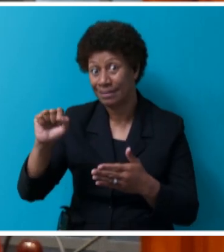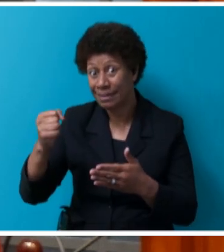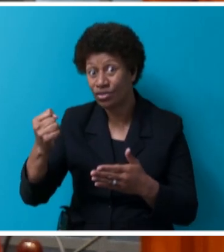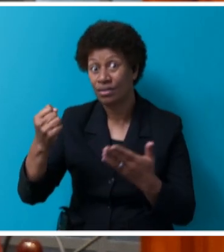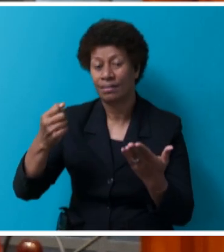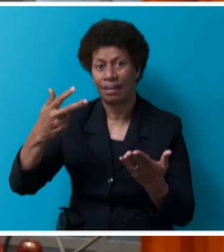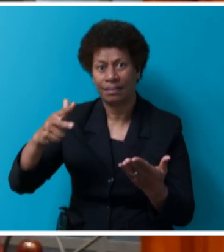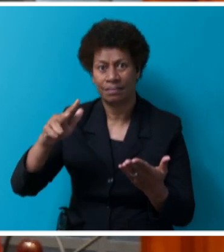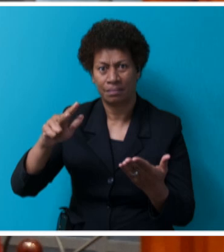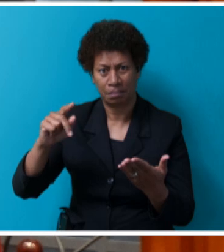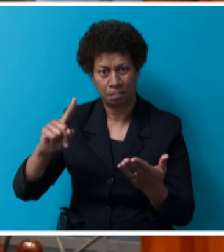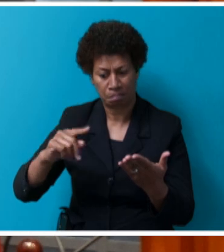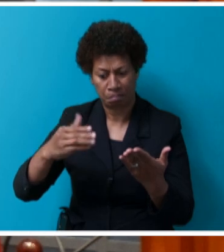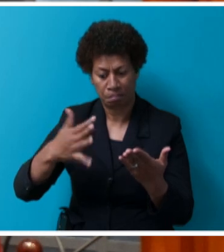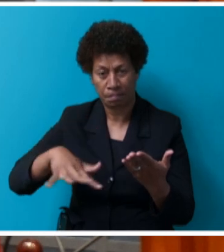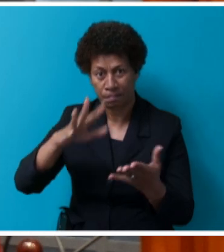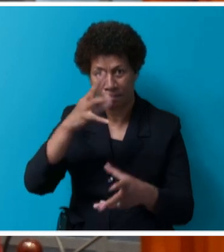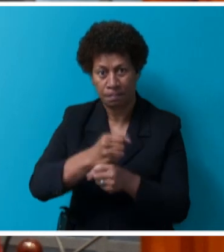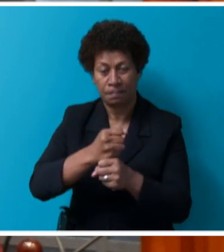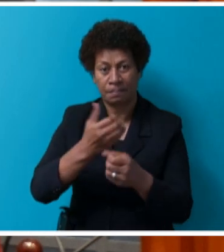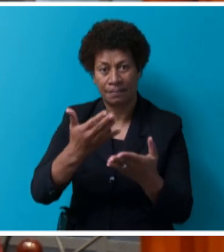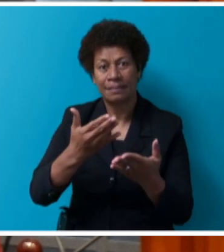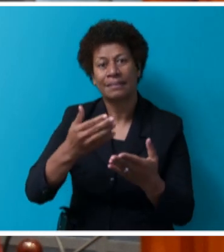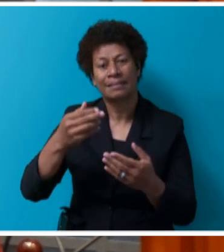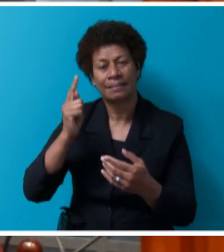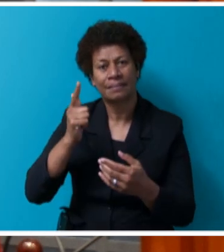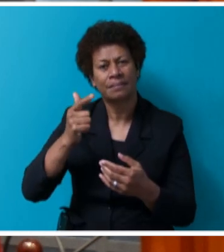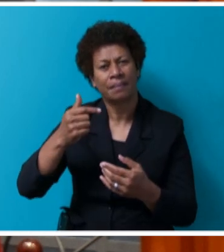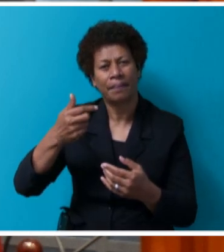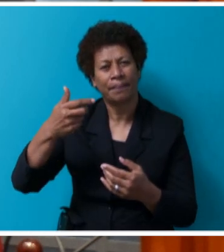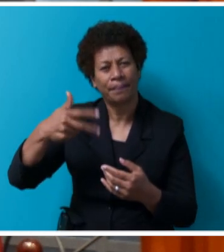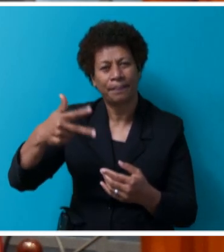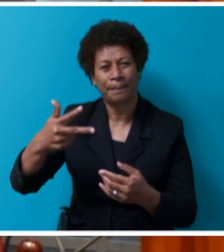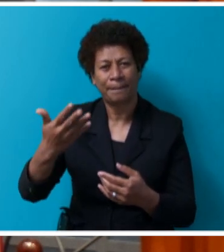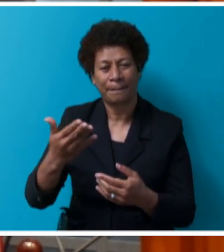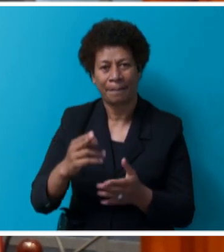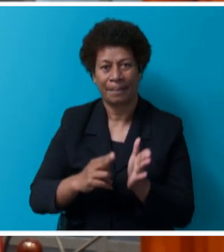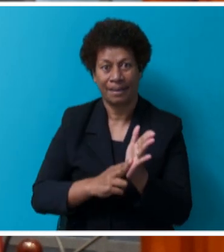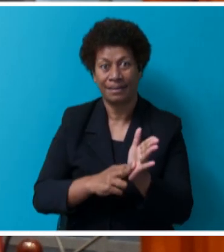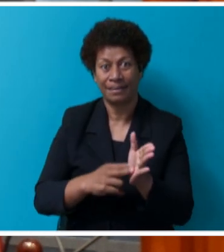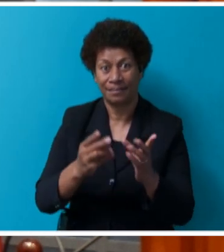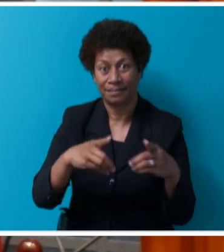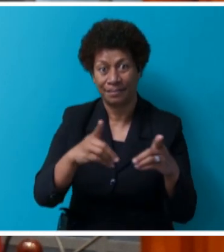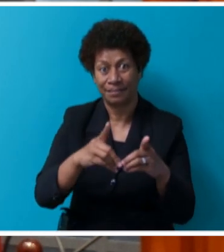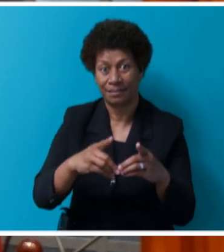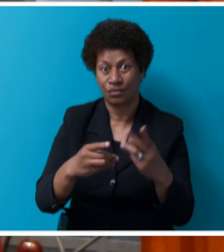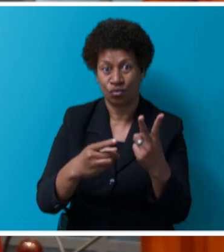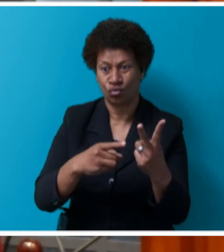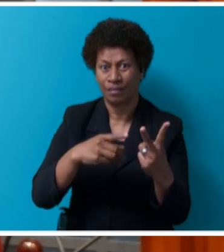167, number of teachers, 13. In the Nandi district, 2 schools, Andrews